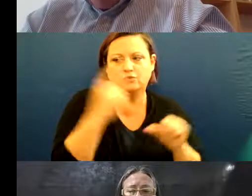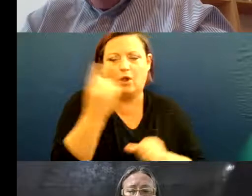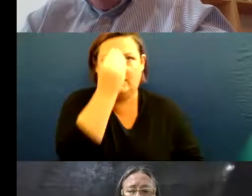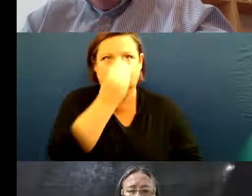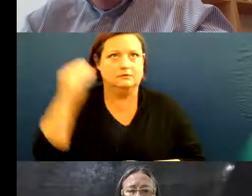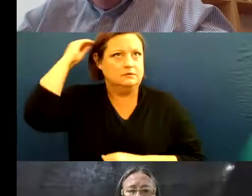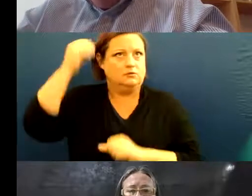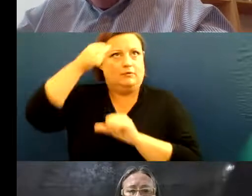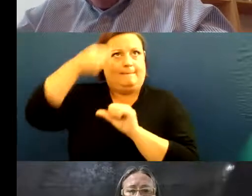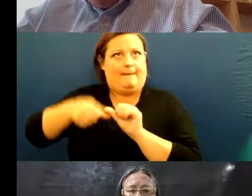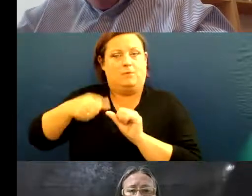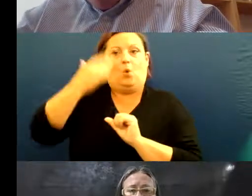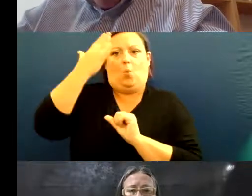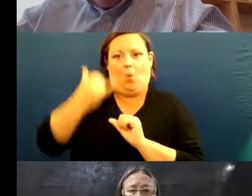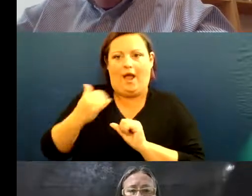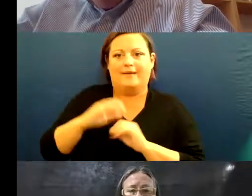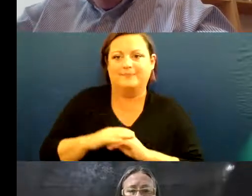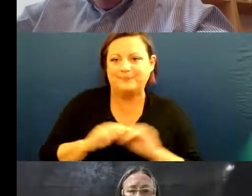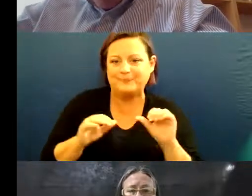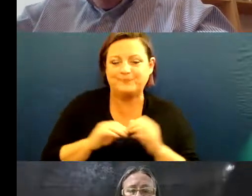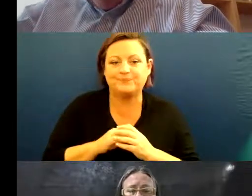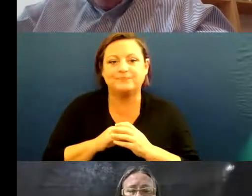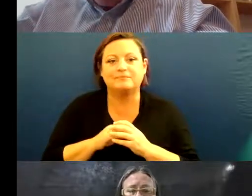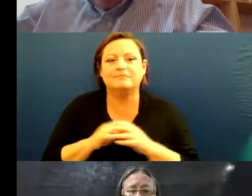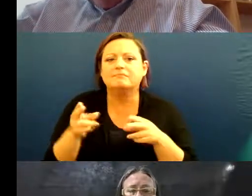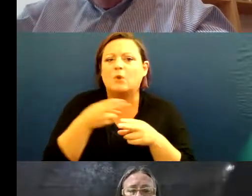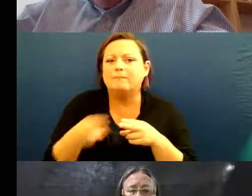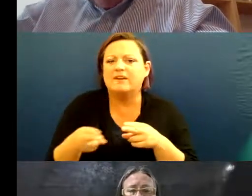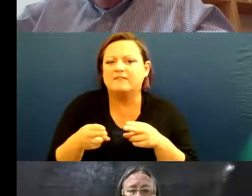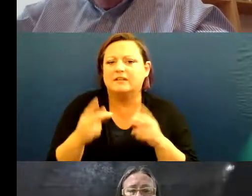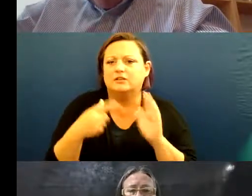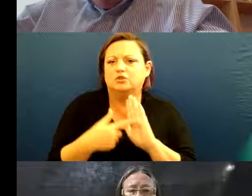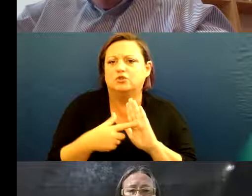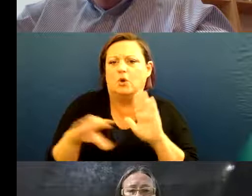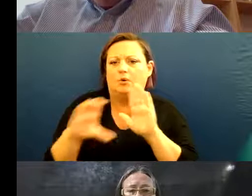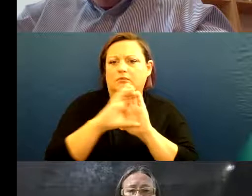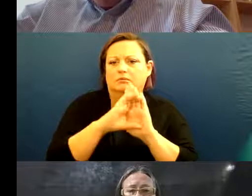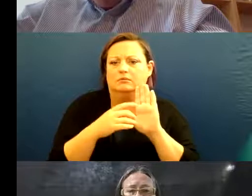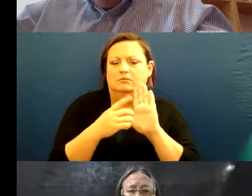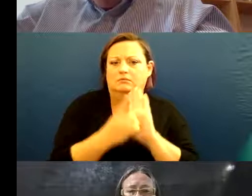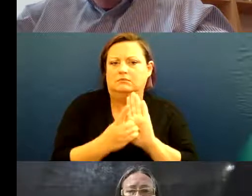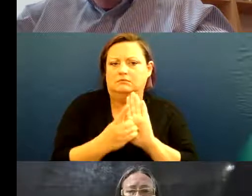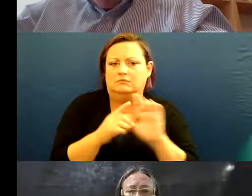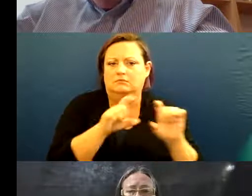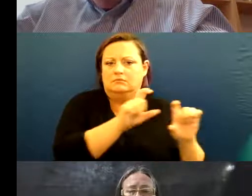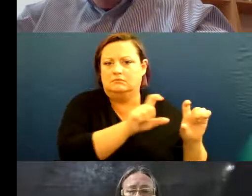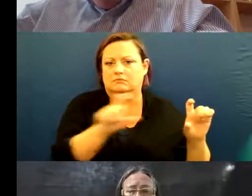So just briefly, this is a schematic of the structure